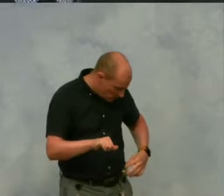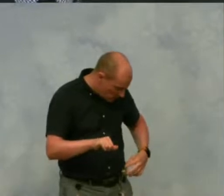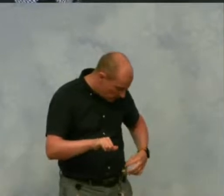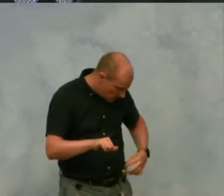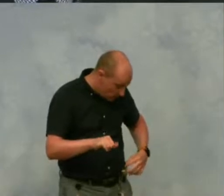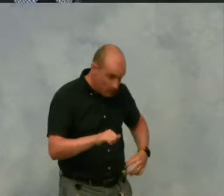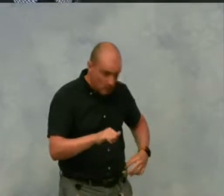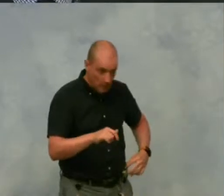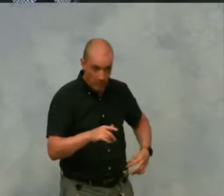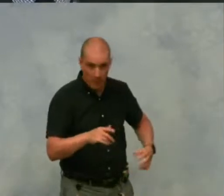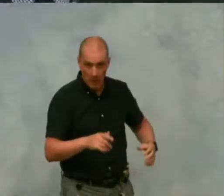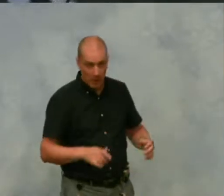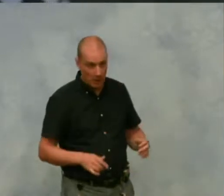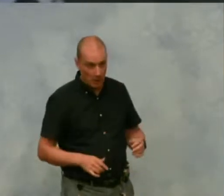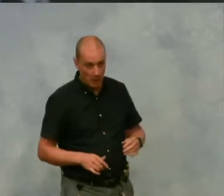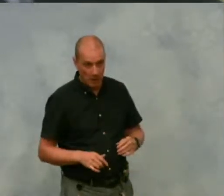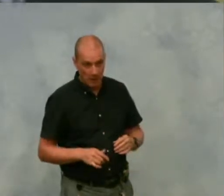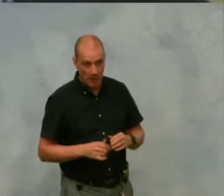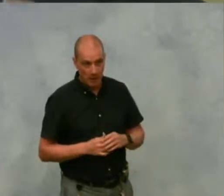Right.